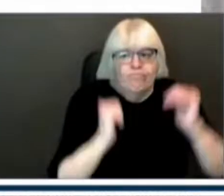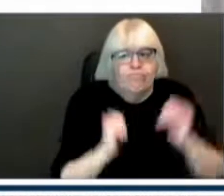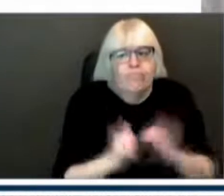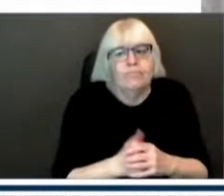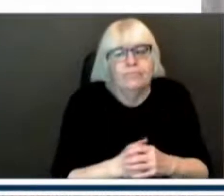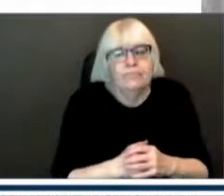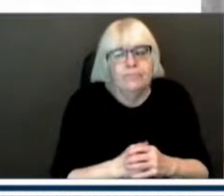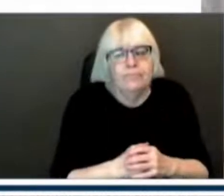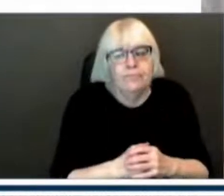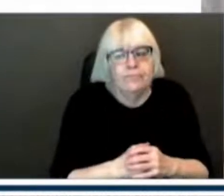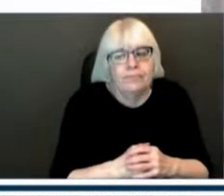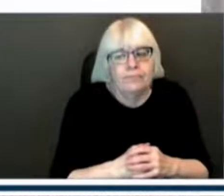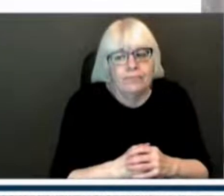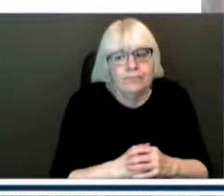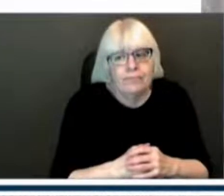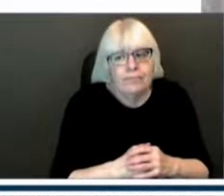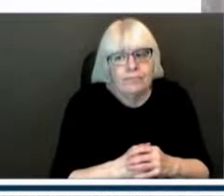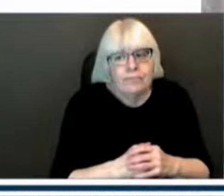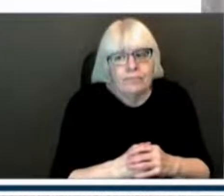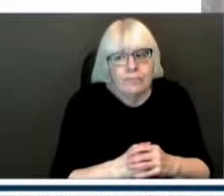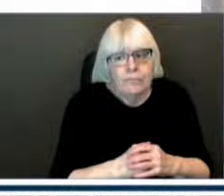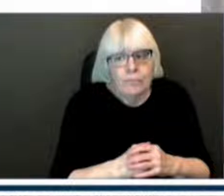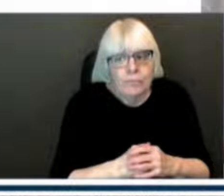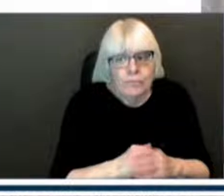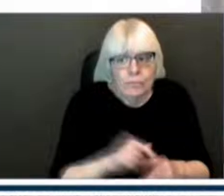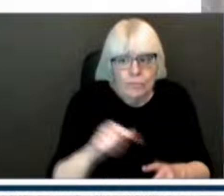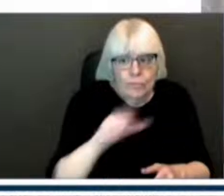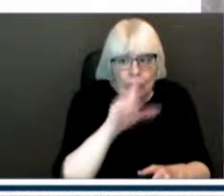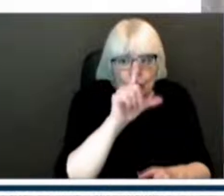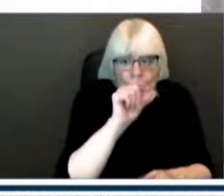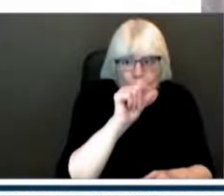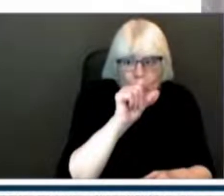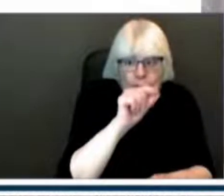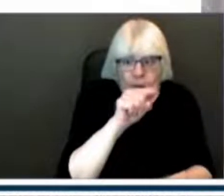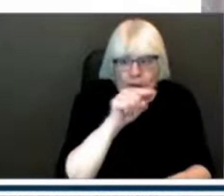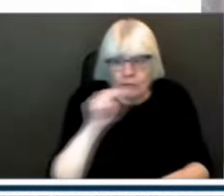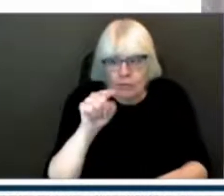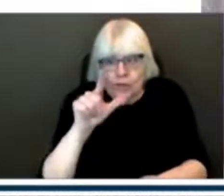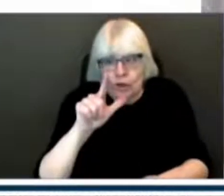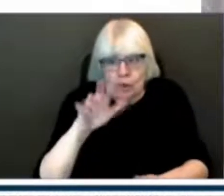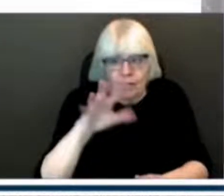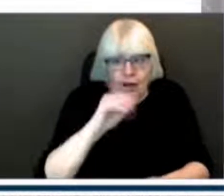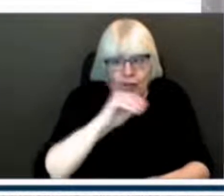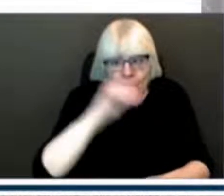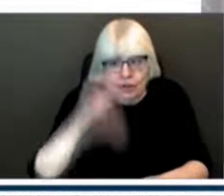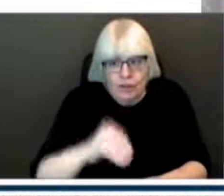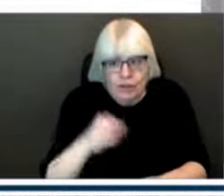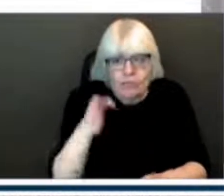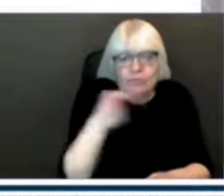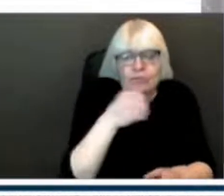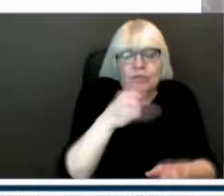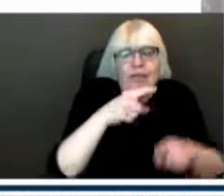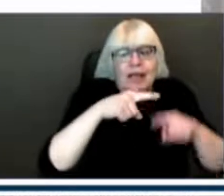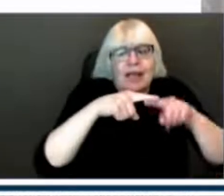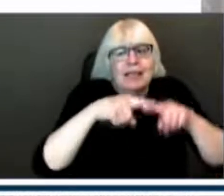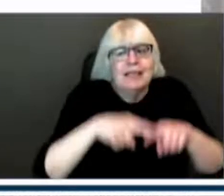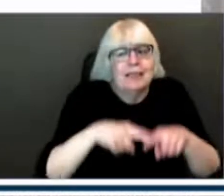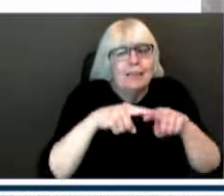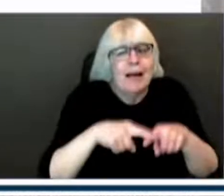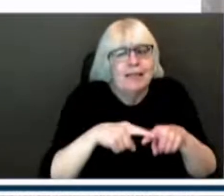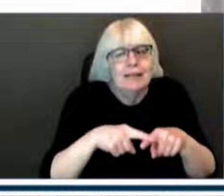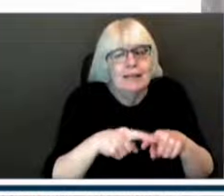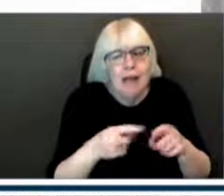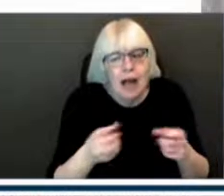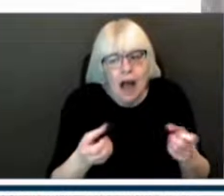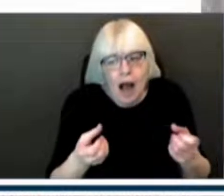the range of 20 to 25%, there's a number of factors in different agreements on a number of hours worked per day